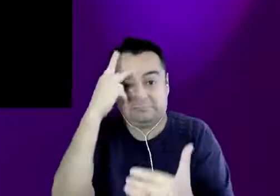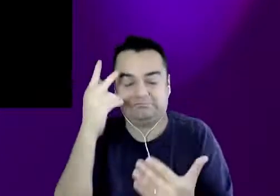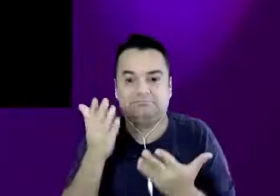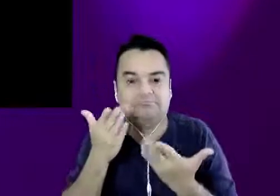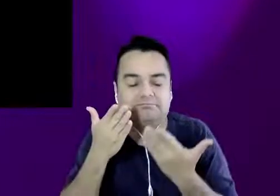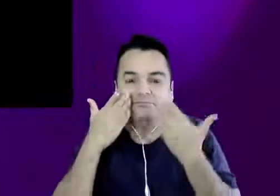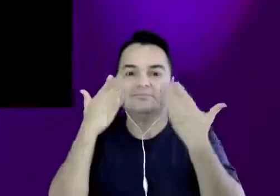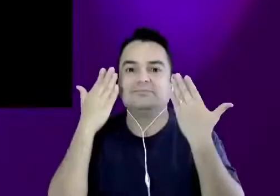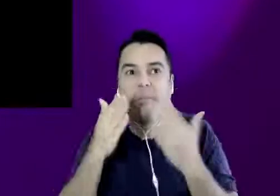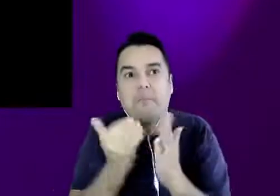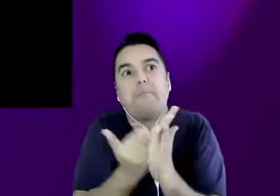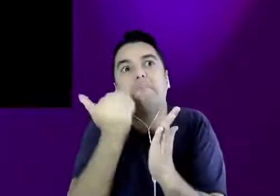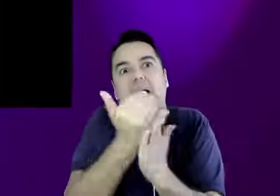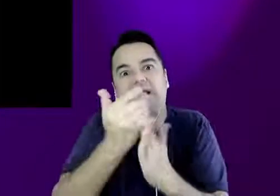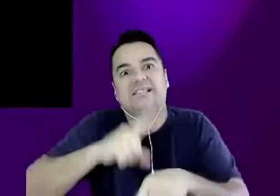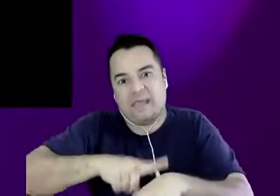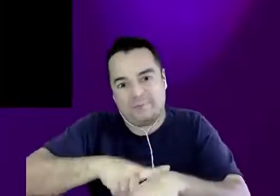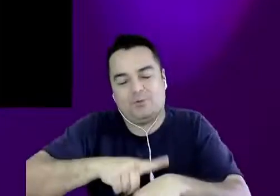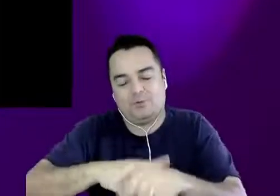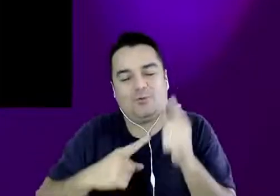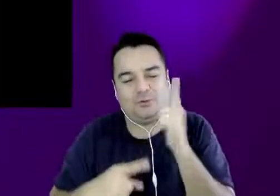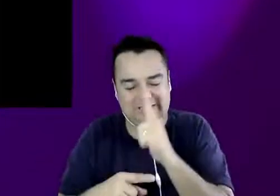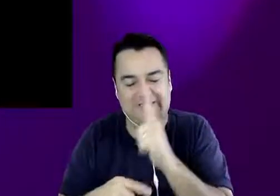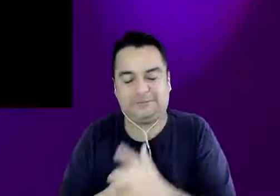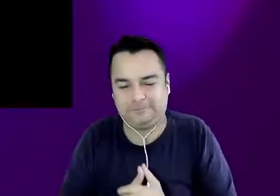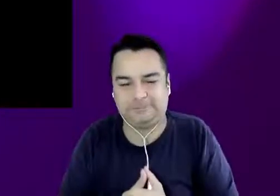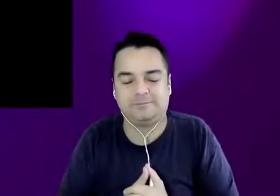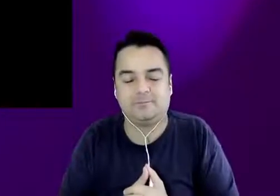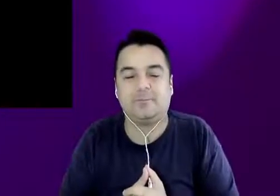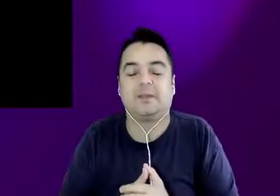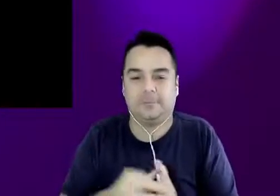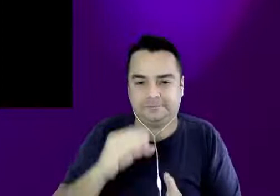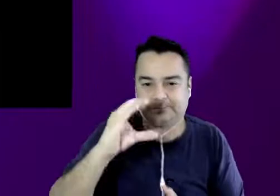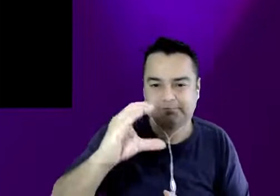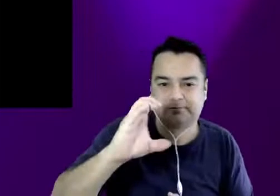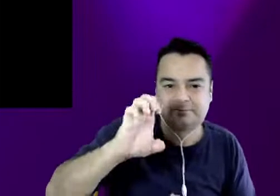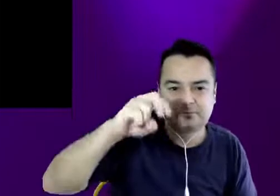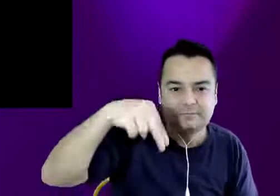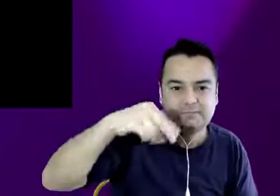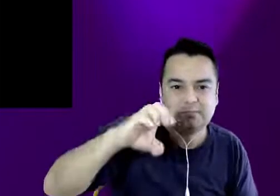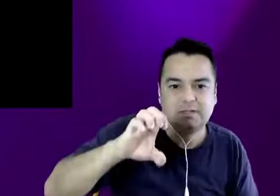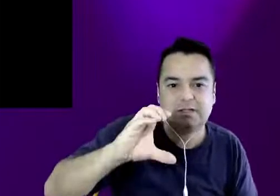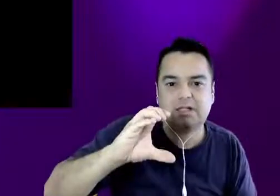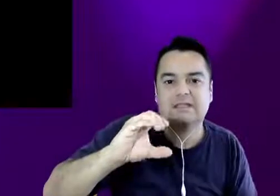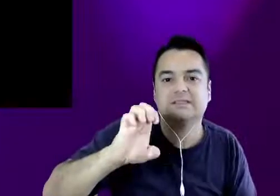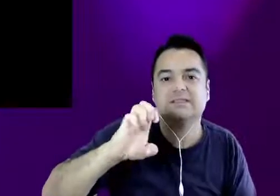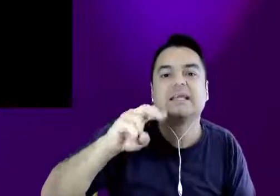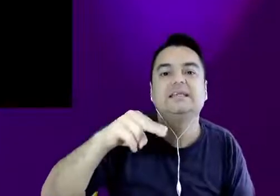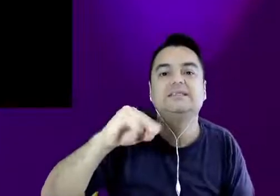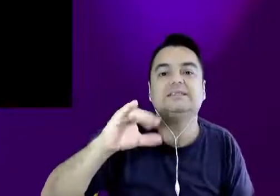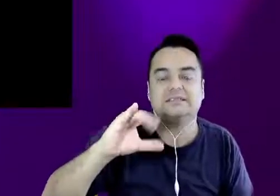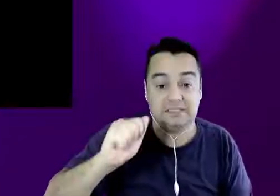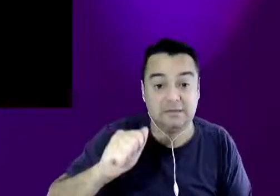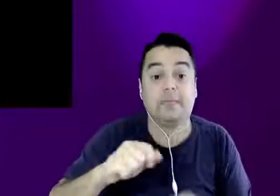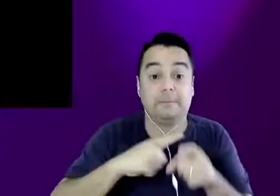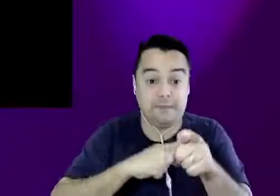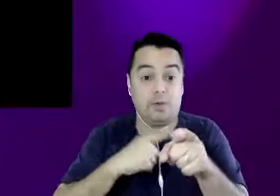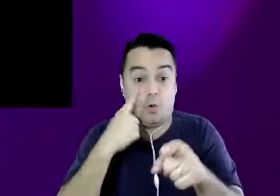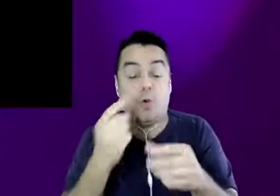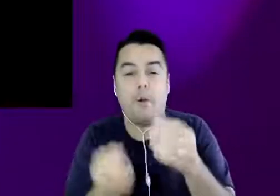produce a series of factors that are called SASP, okay? These are called the